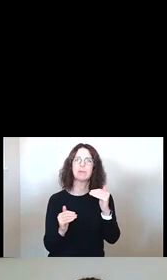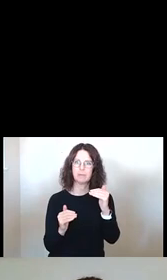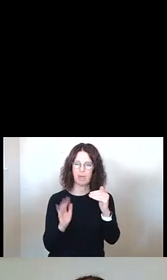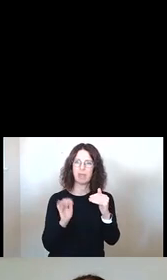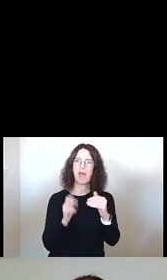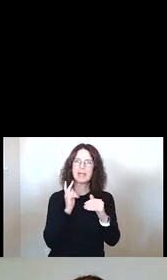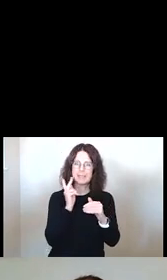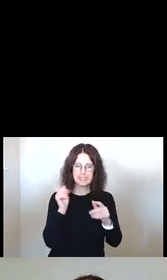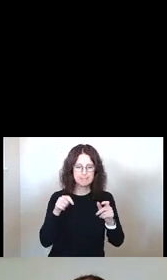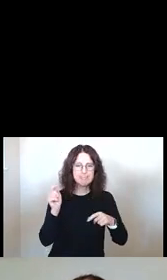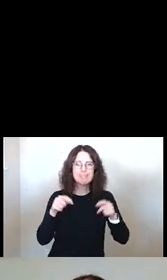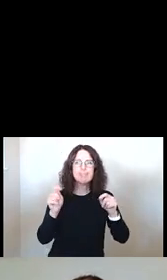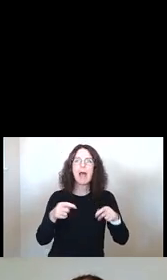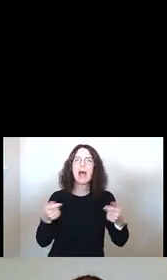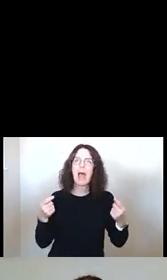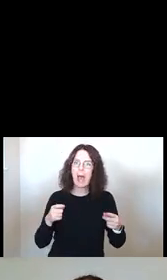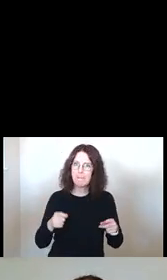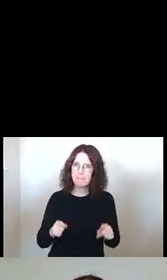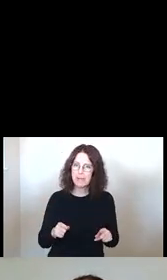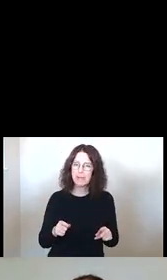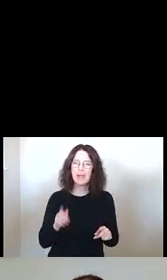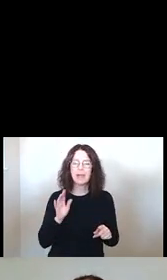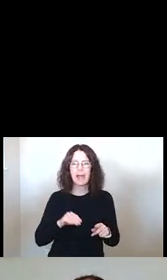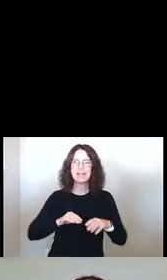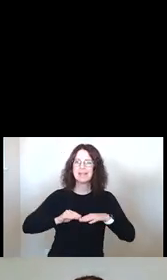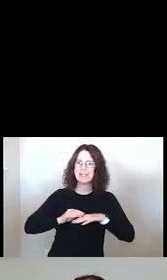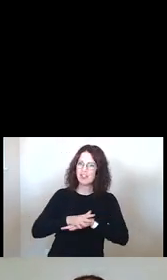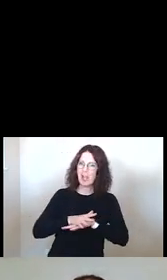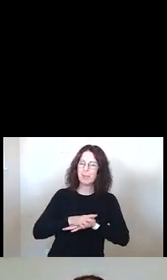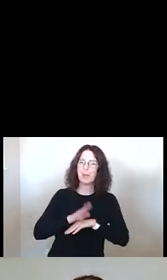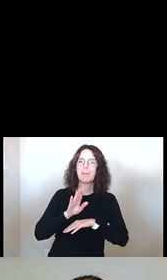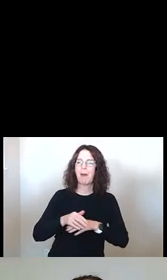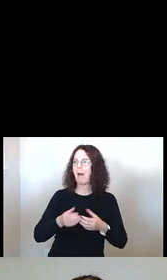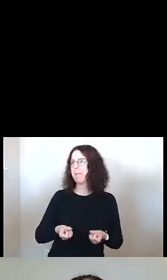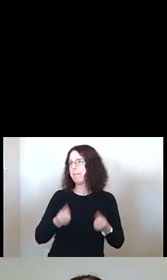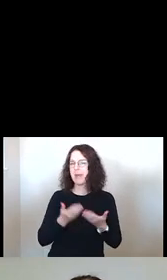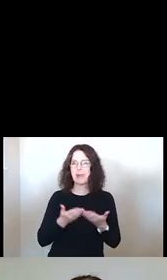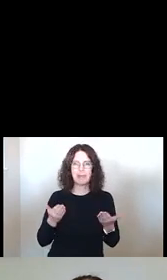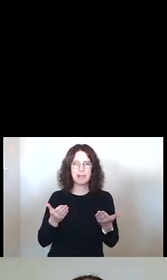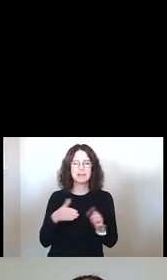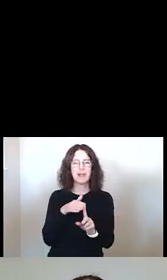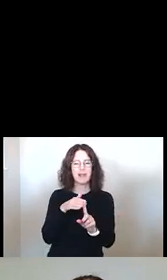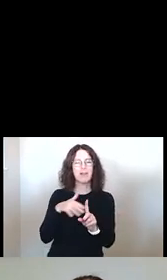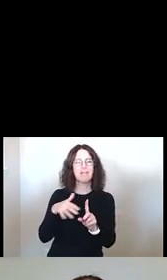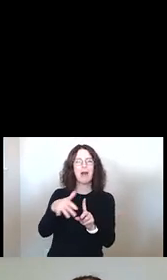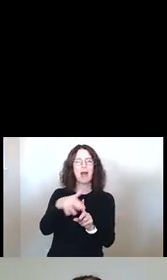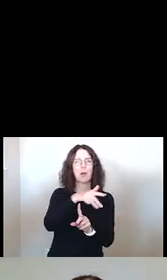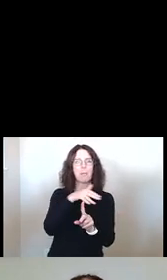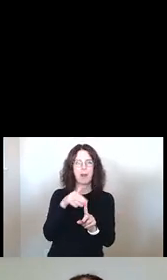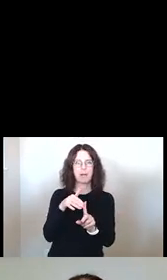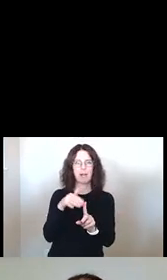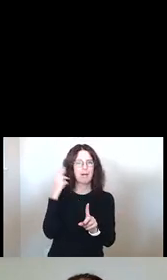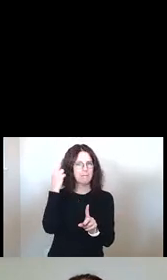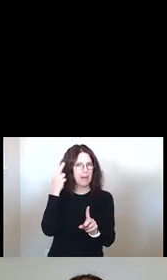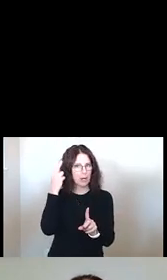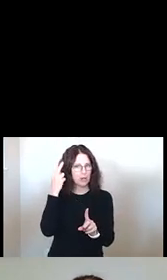and is shaped by all of these things. So environmental factors, it shapes